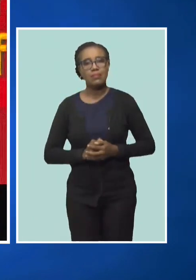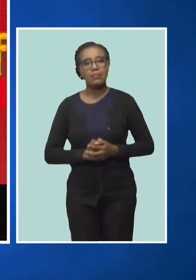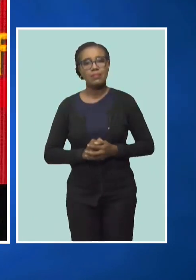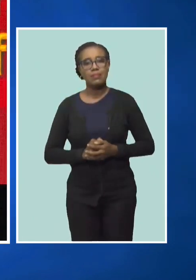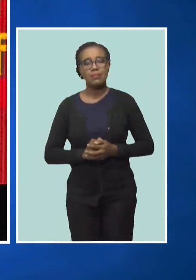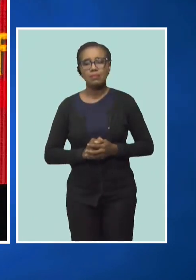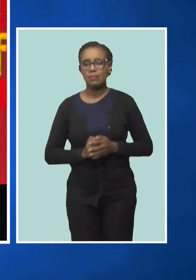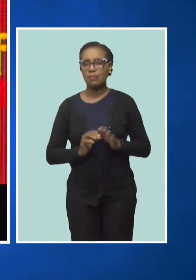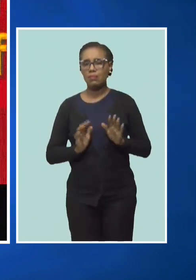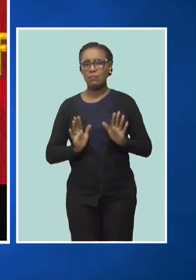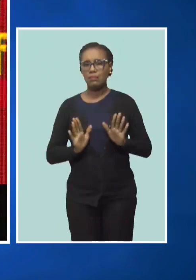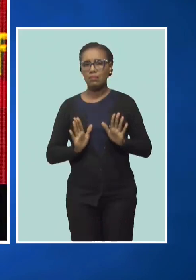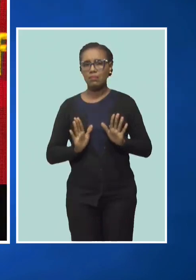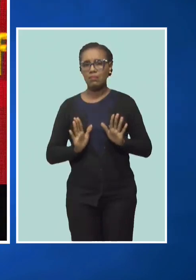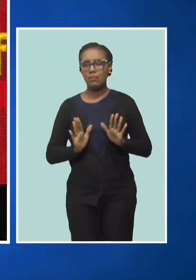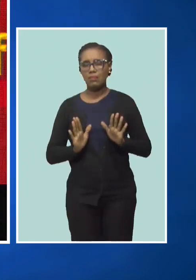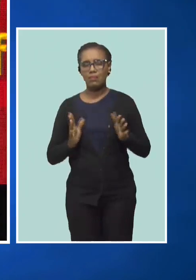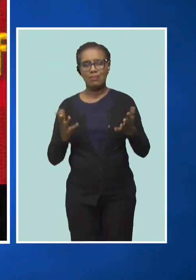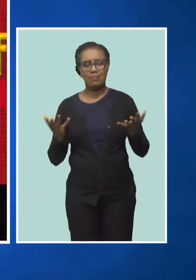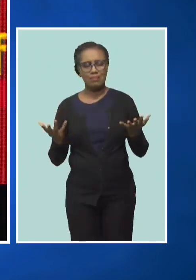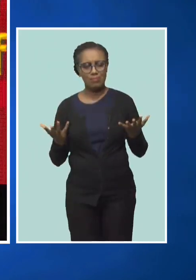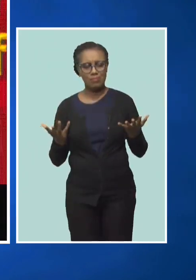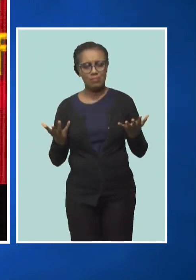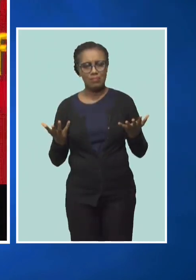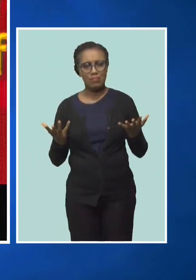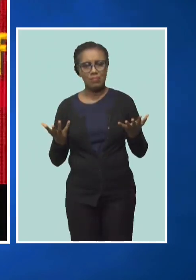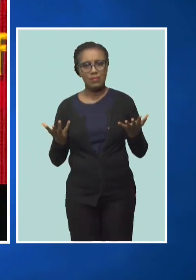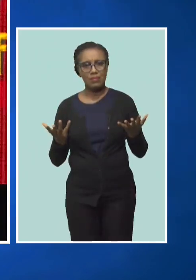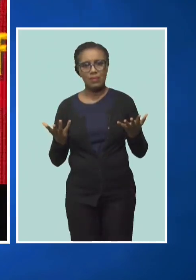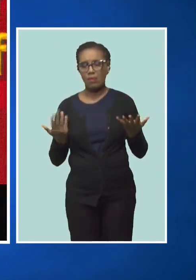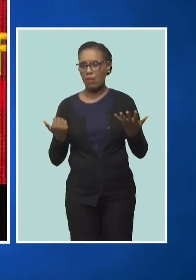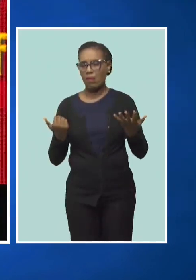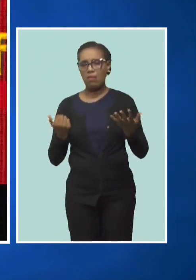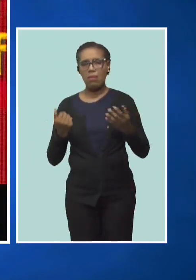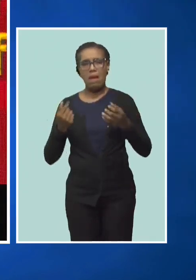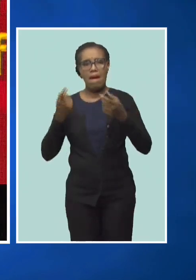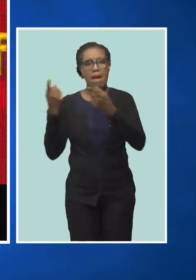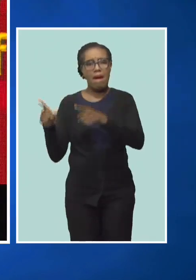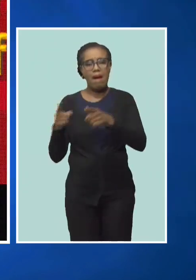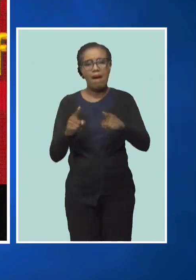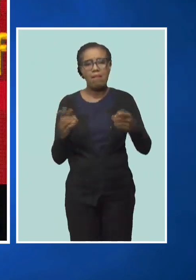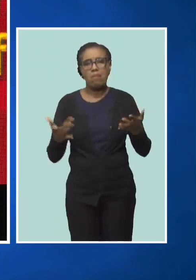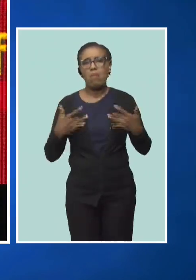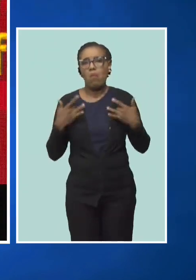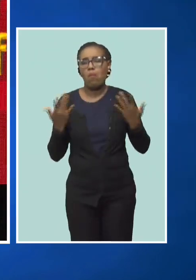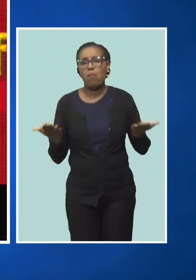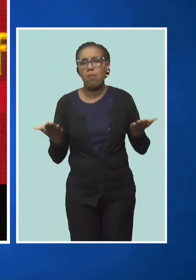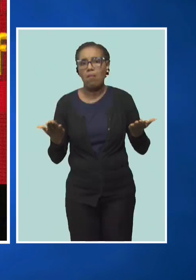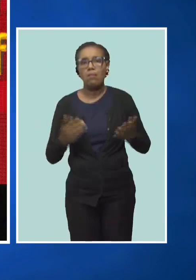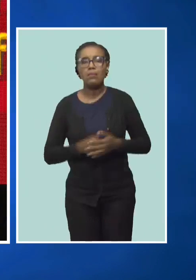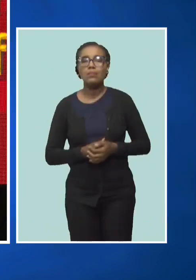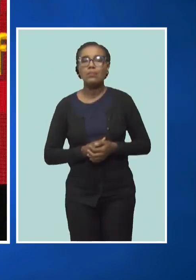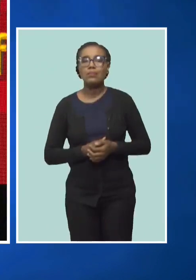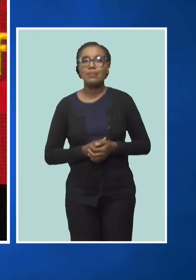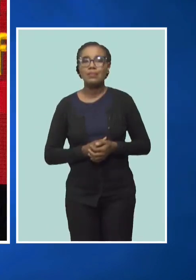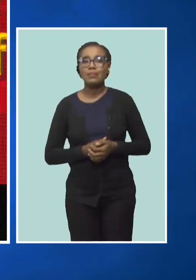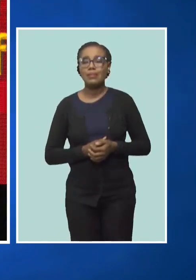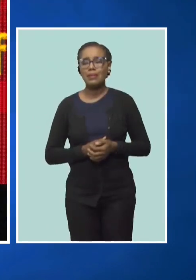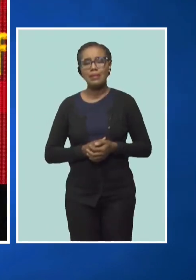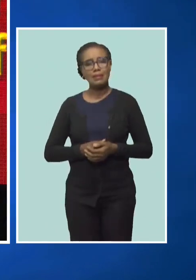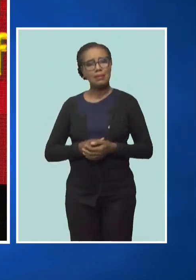But what has emerged out of all of this? It is not about